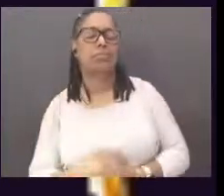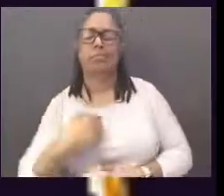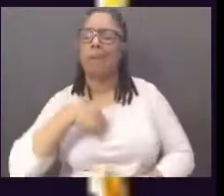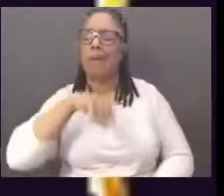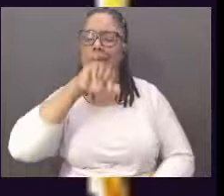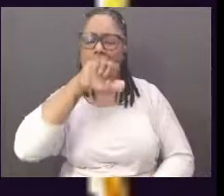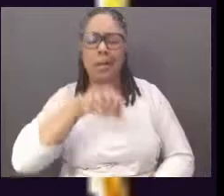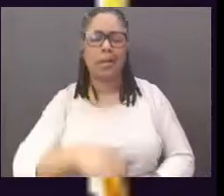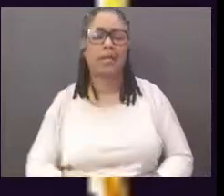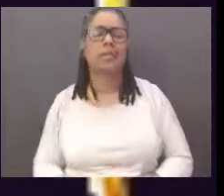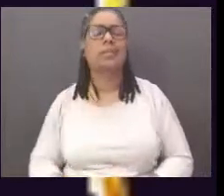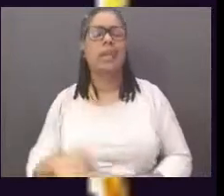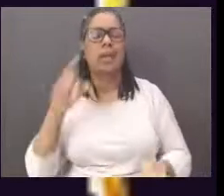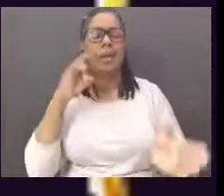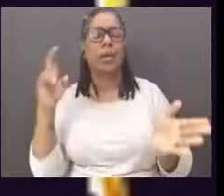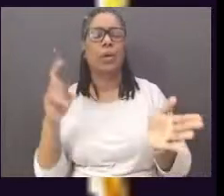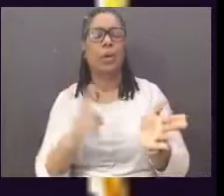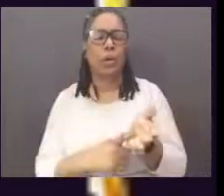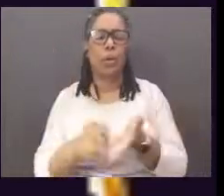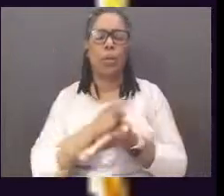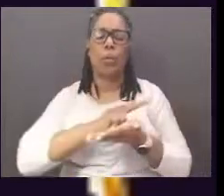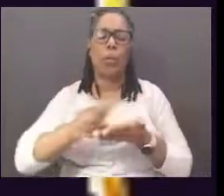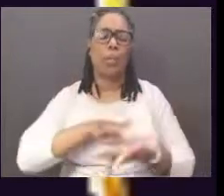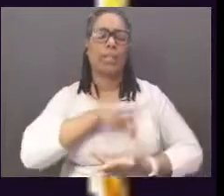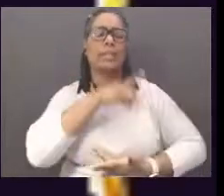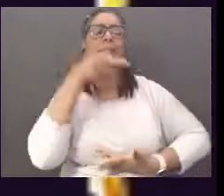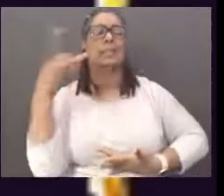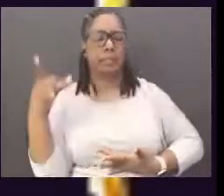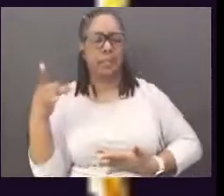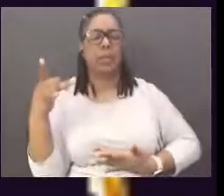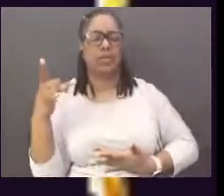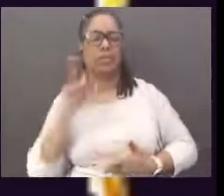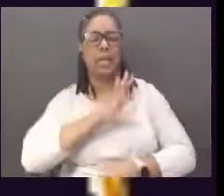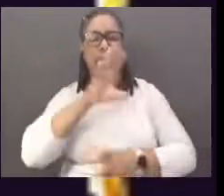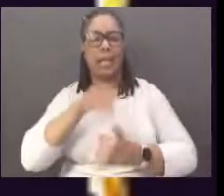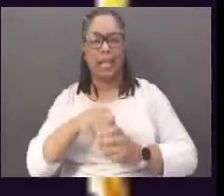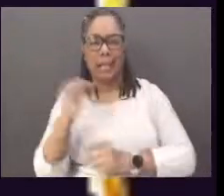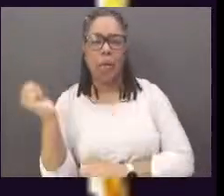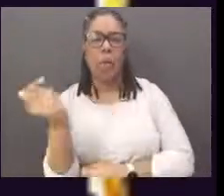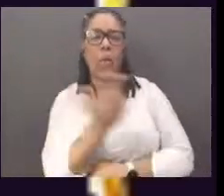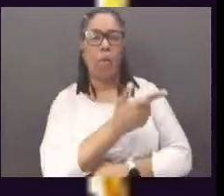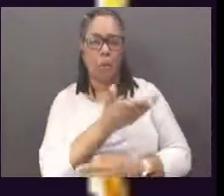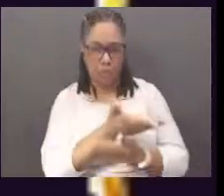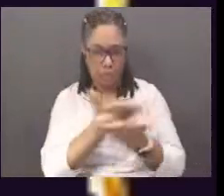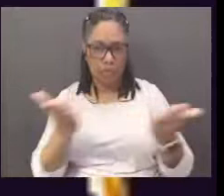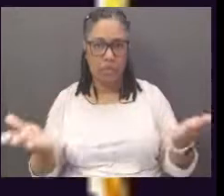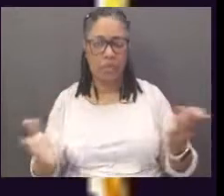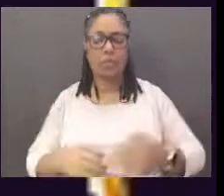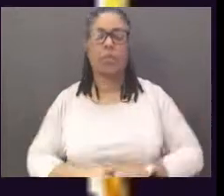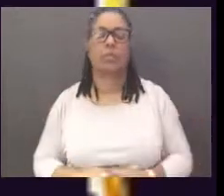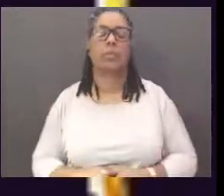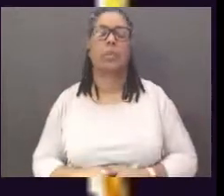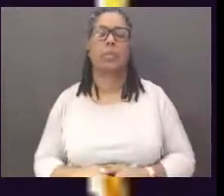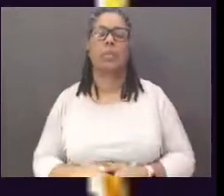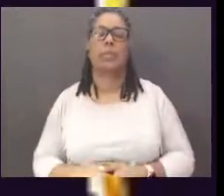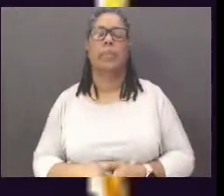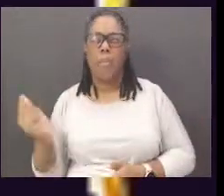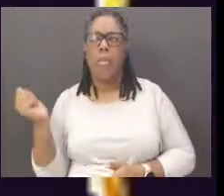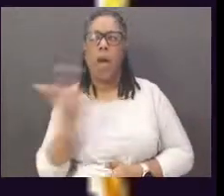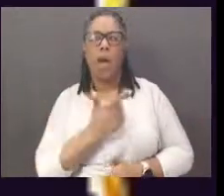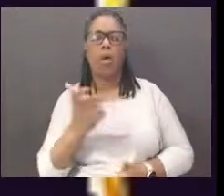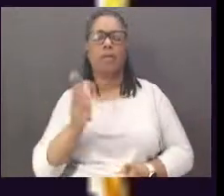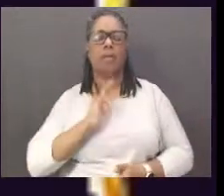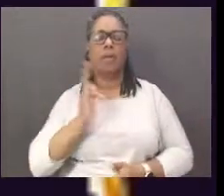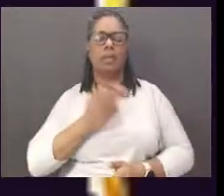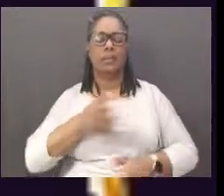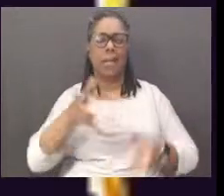Holy Spirit that works through all of you and reaches those of us who are listening in our